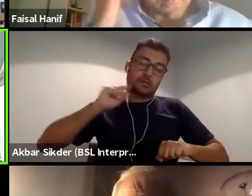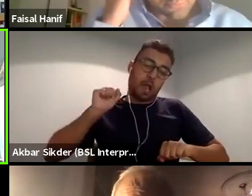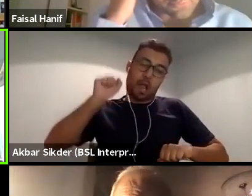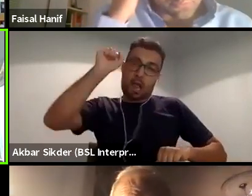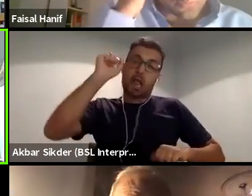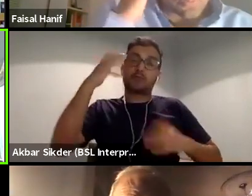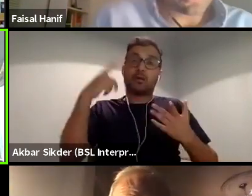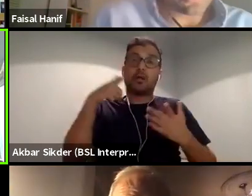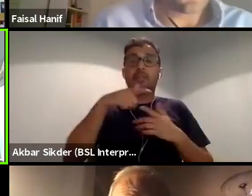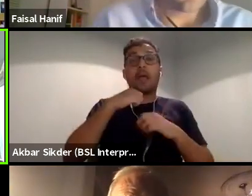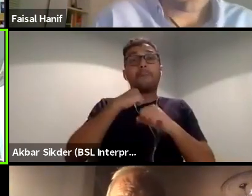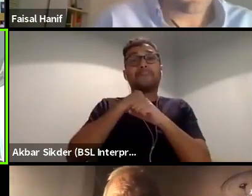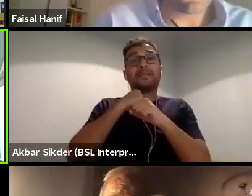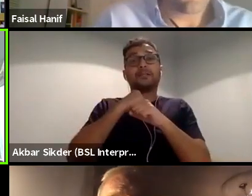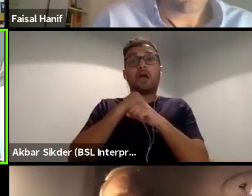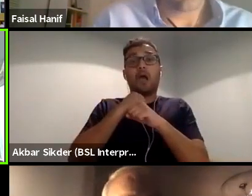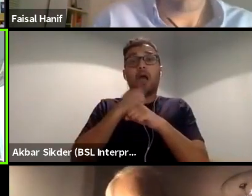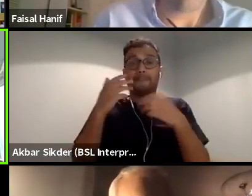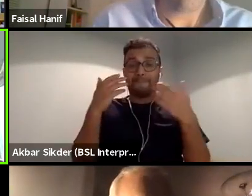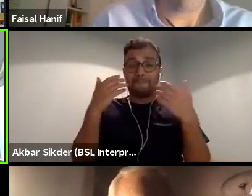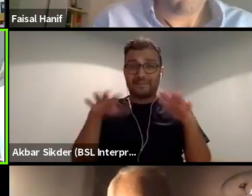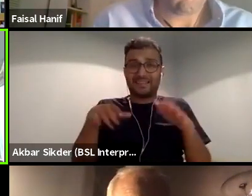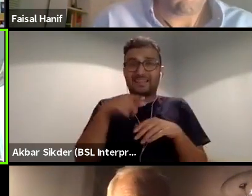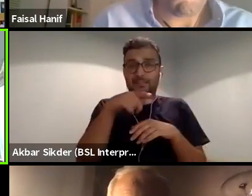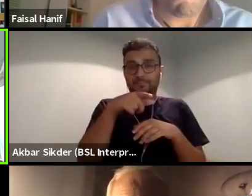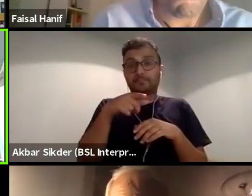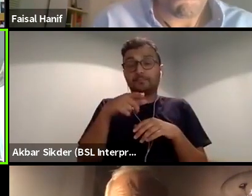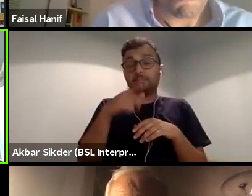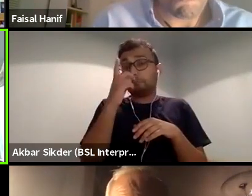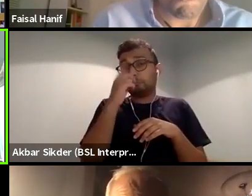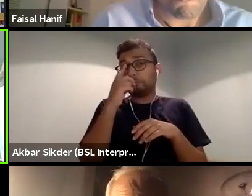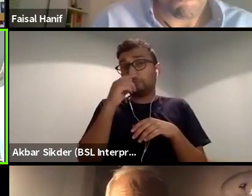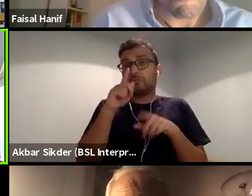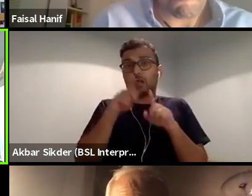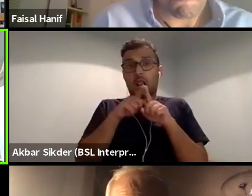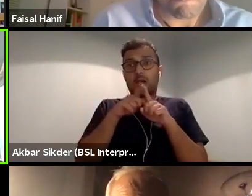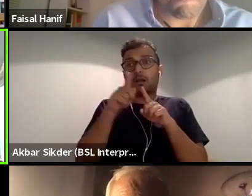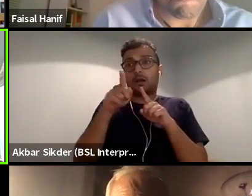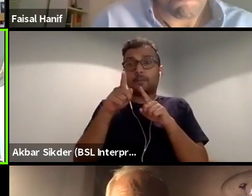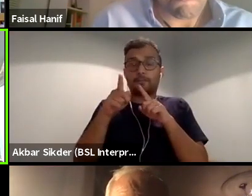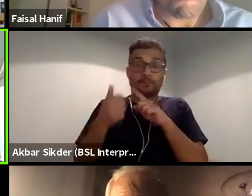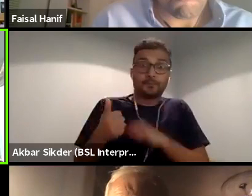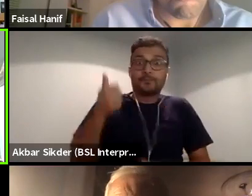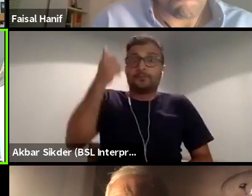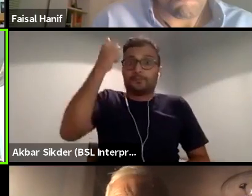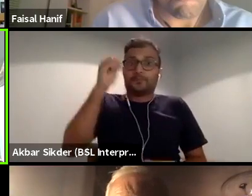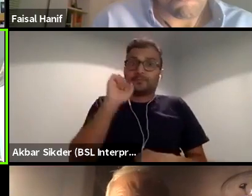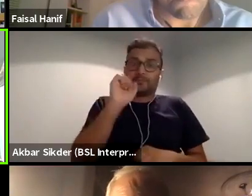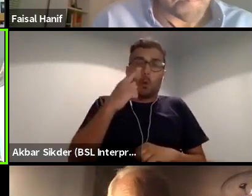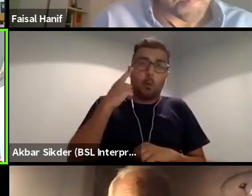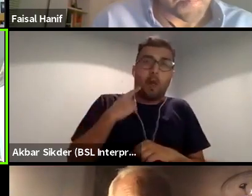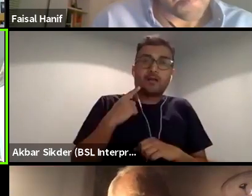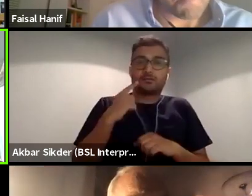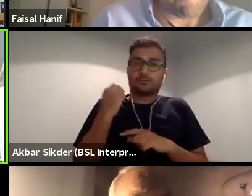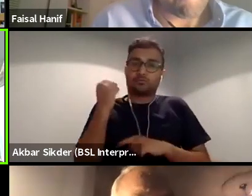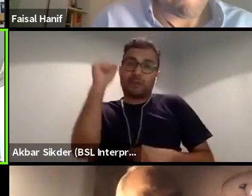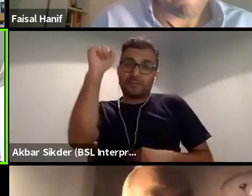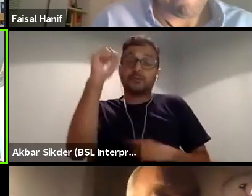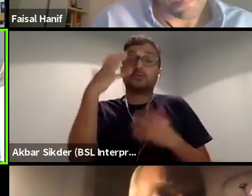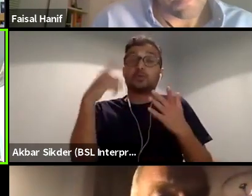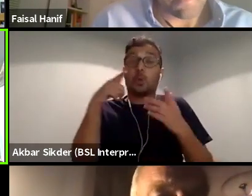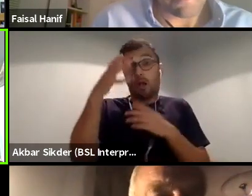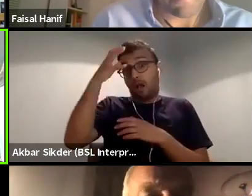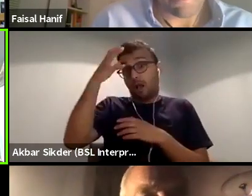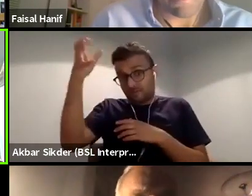the racist ideologies of the shooter. And so an agreement was reached with all the media, between the government and the